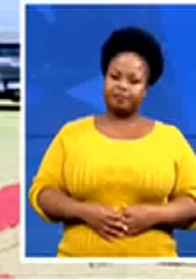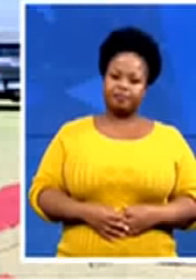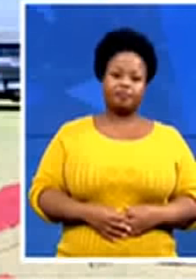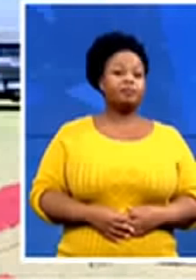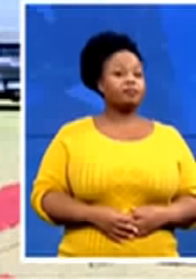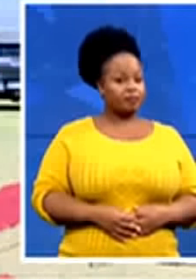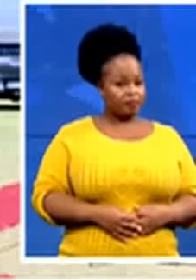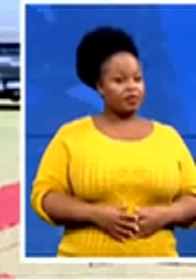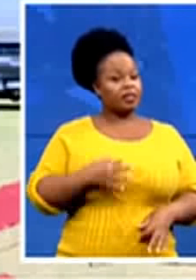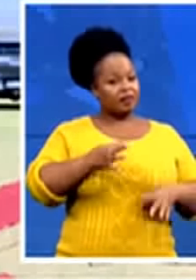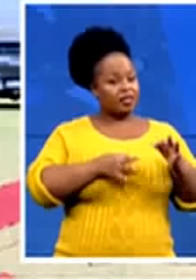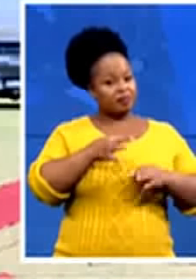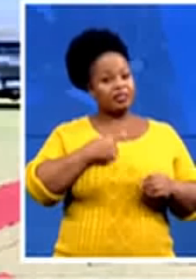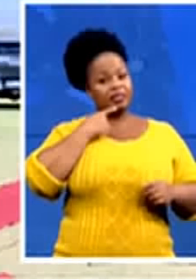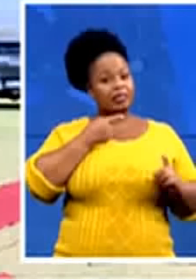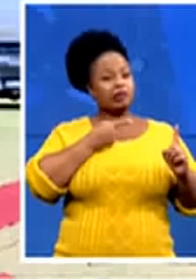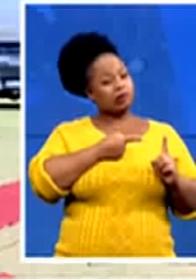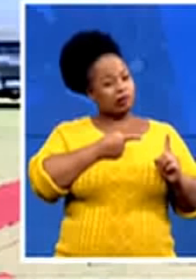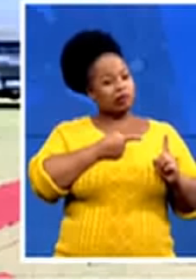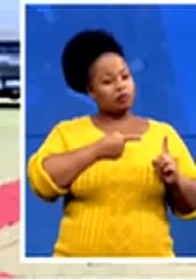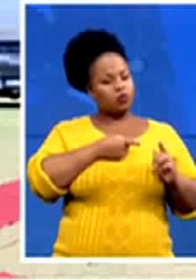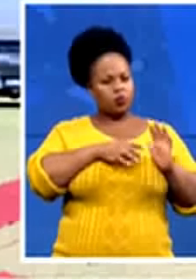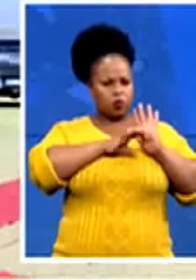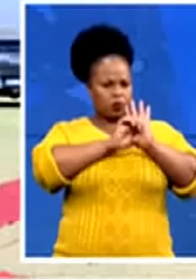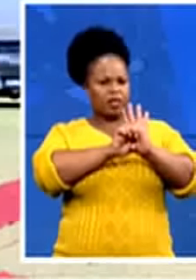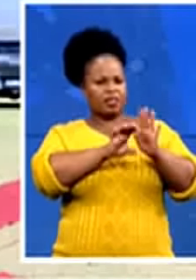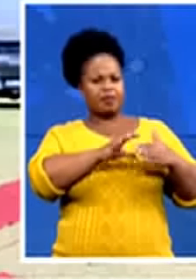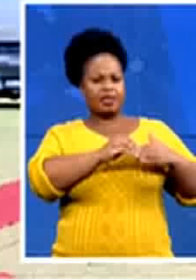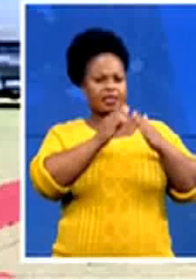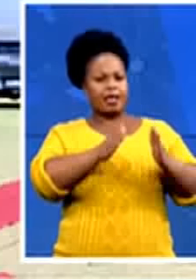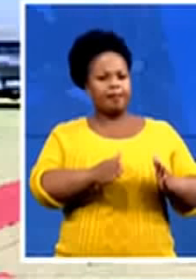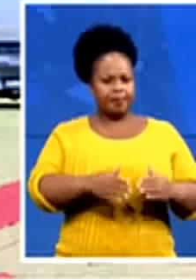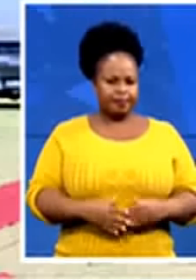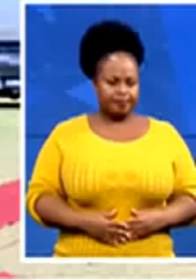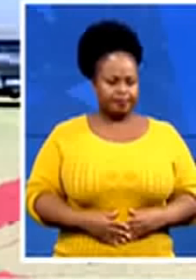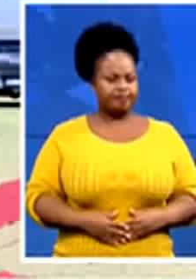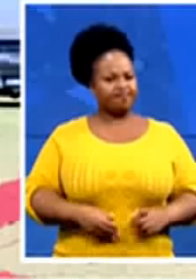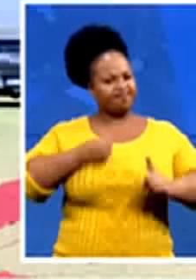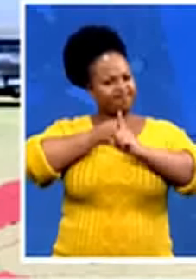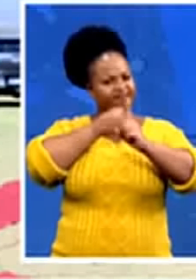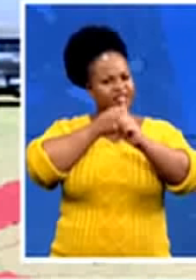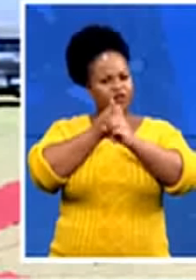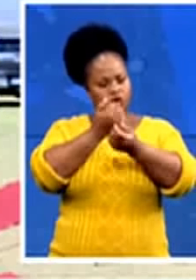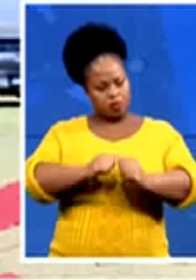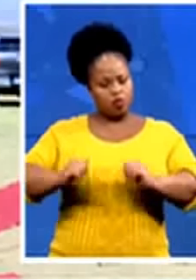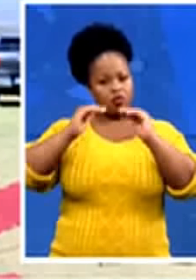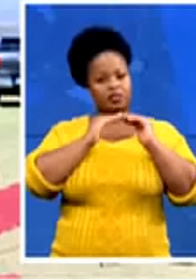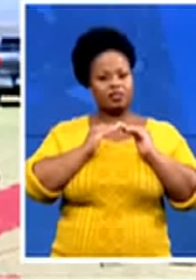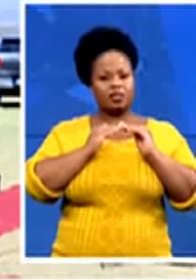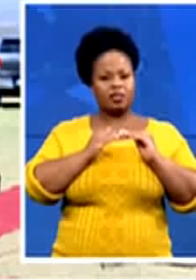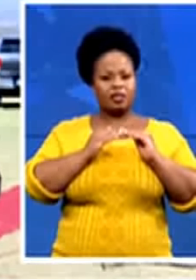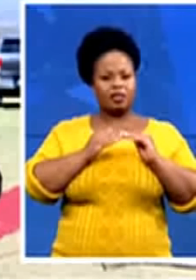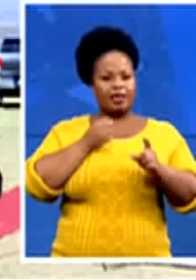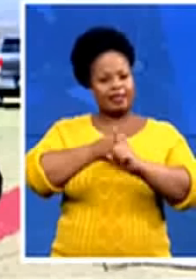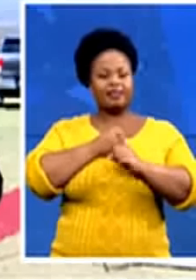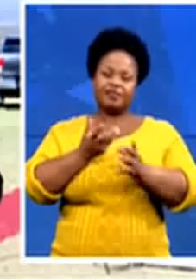an exemplary leader, an advocate for democracy, an activist. And, you know, just